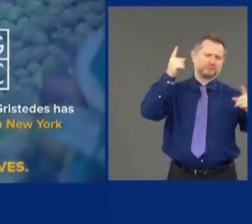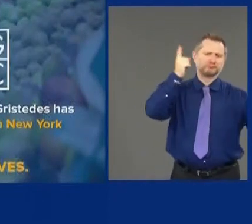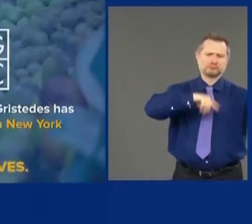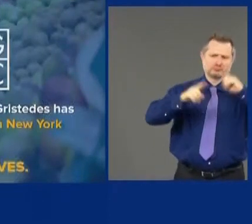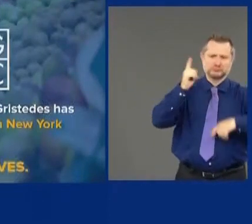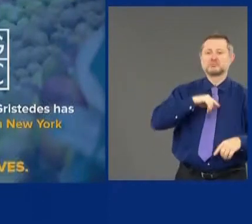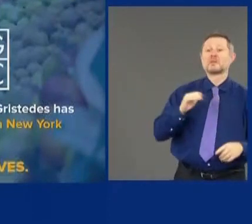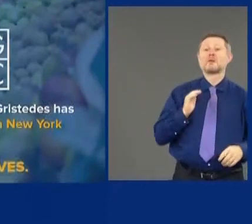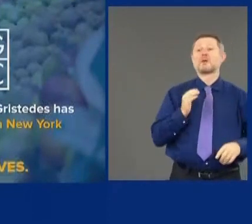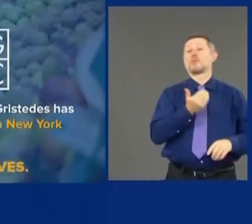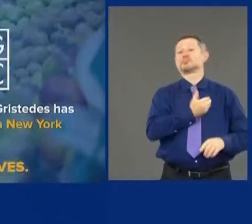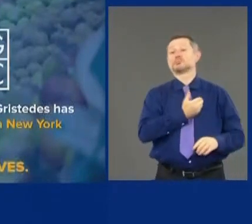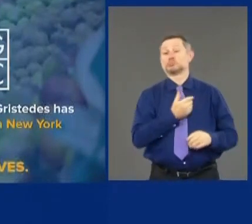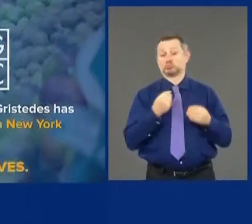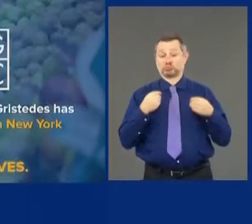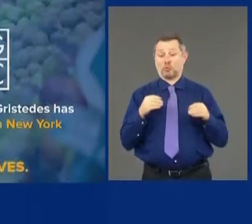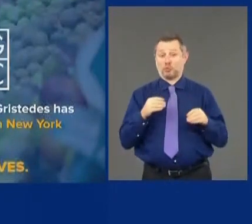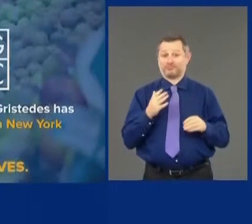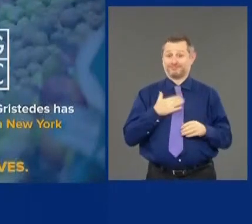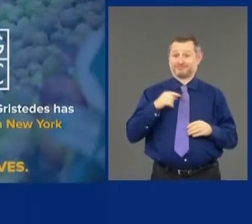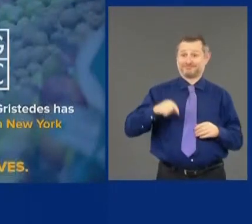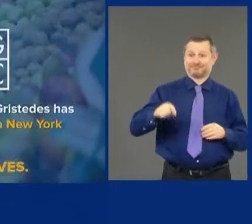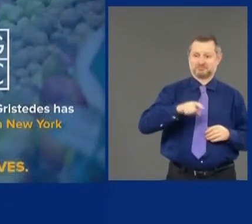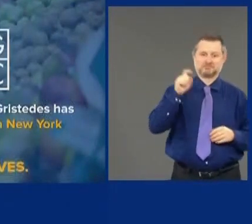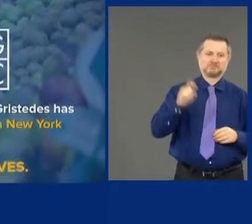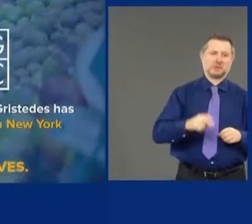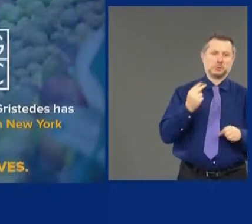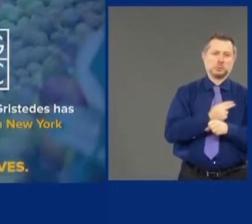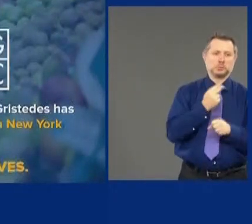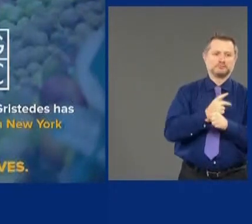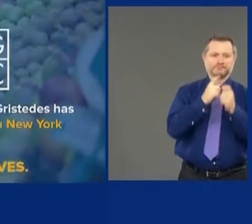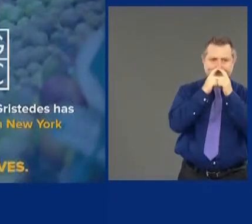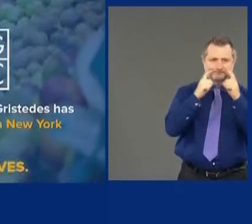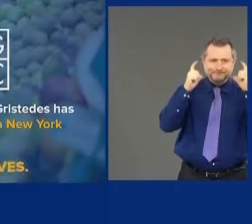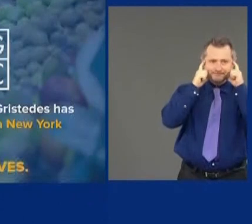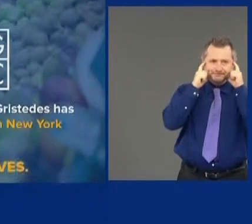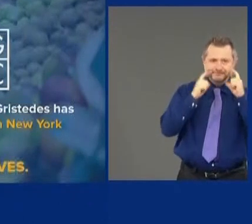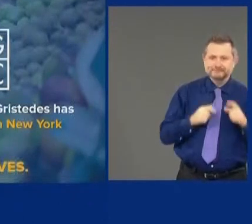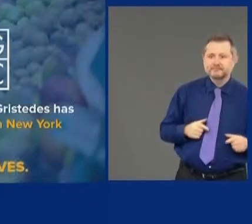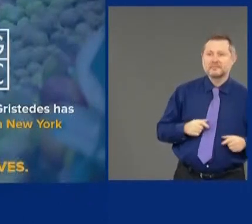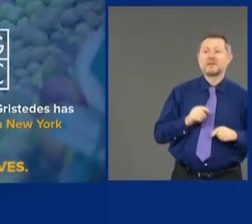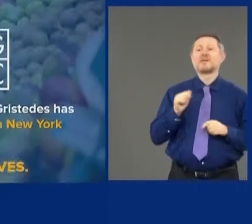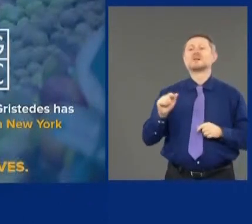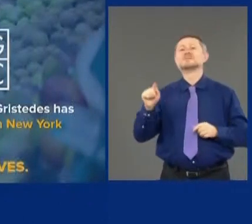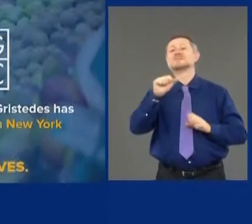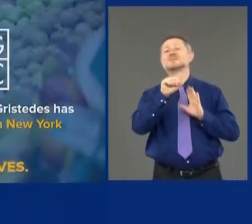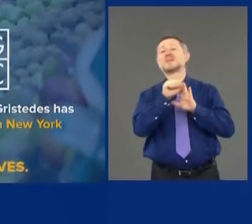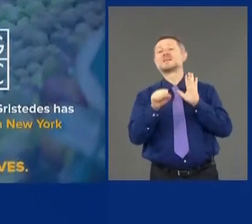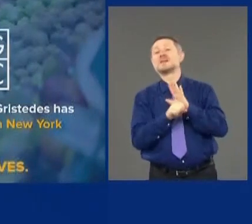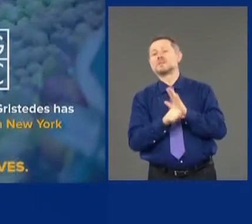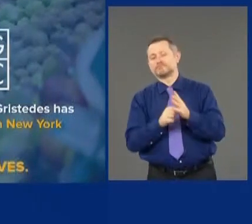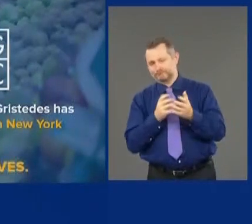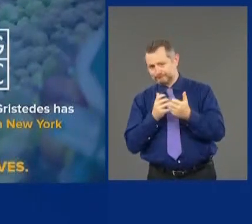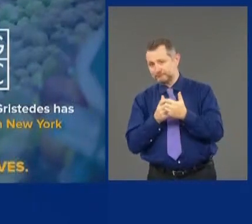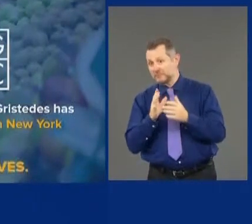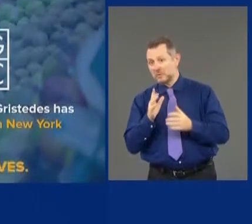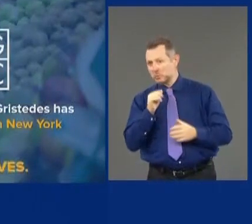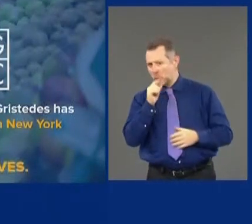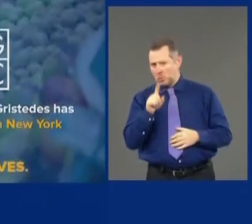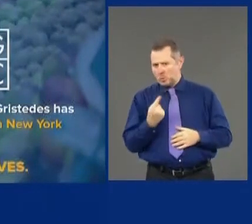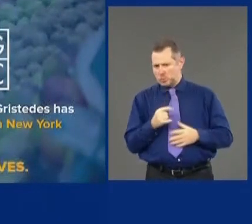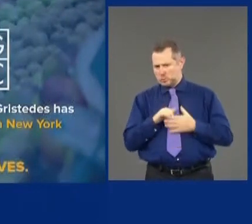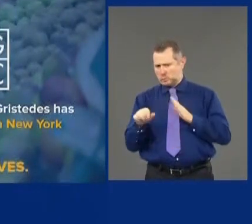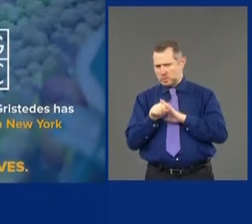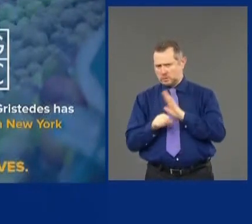wear masks in the states where it's appropriate. So this is not just a New York